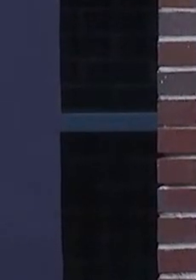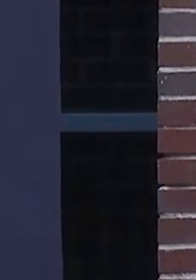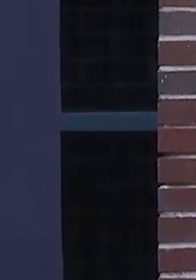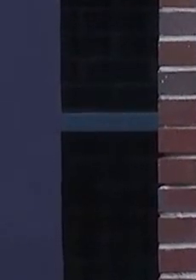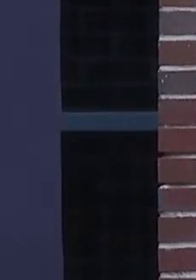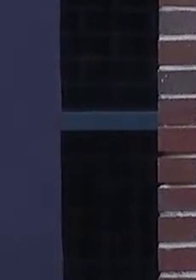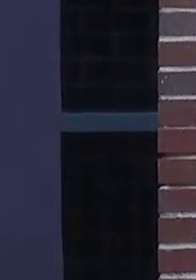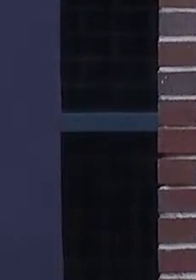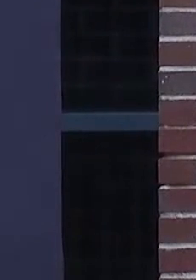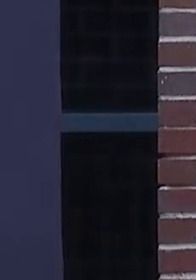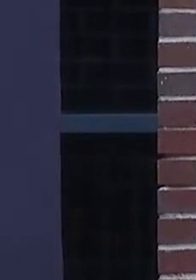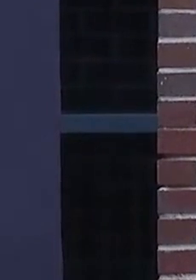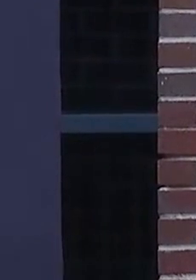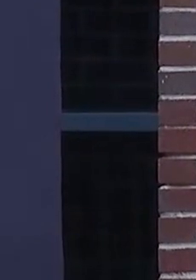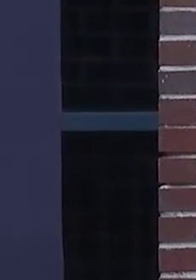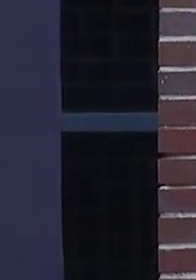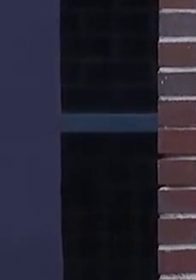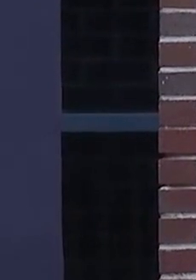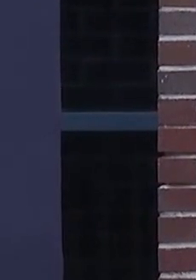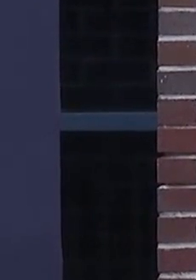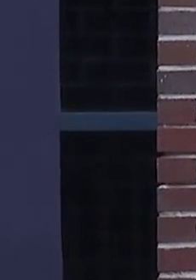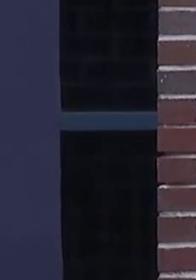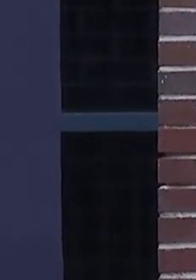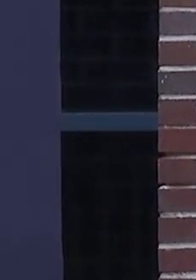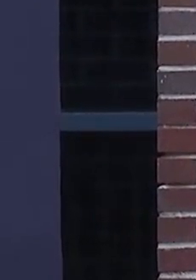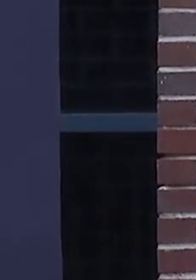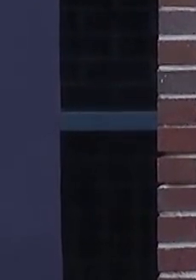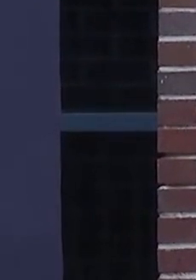Ladies and gentlemen, please welcome Chairman